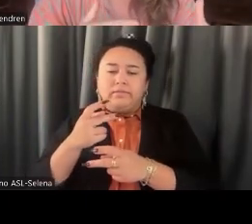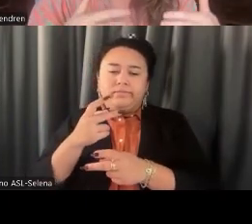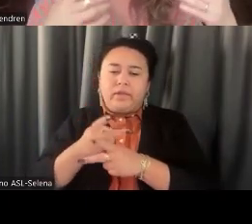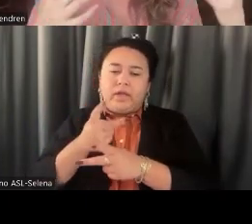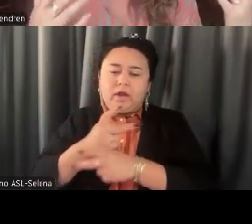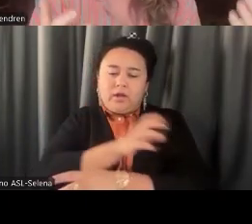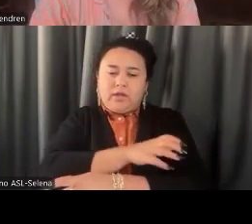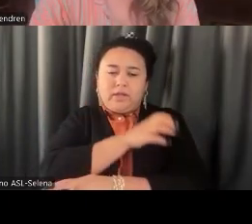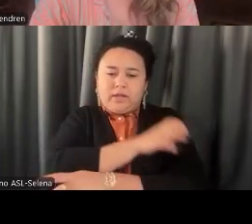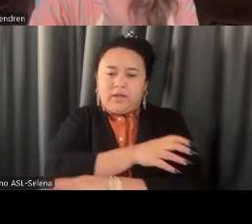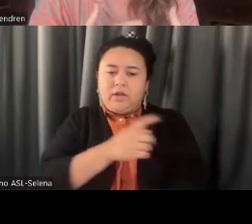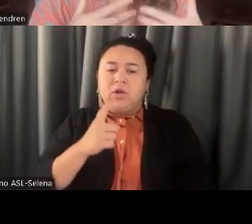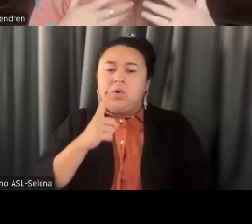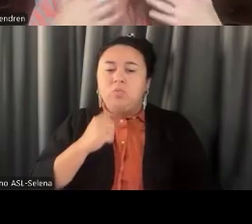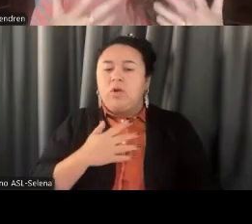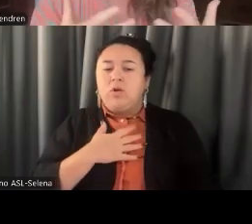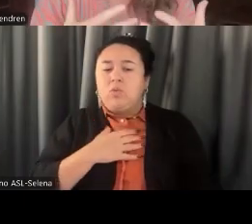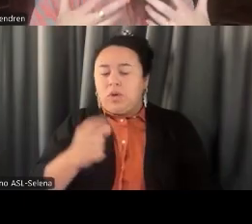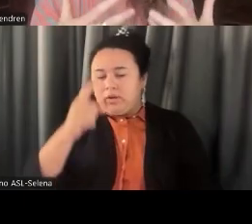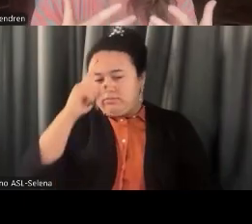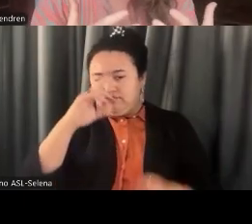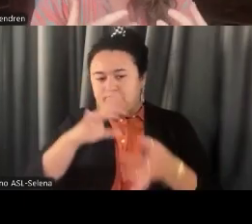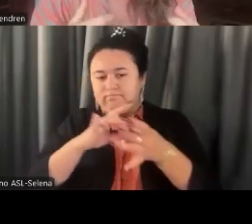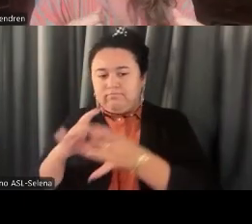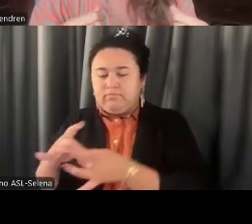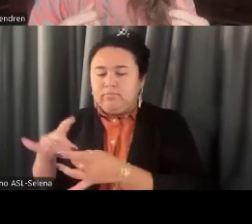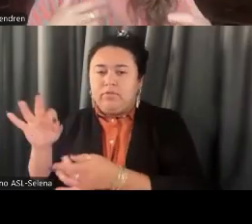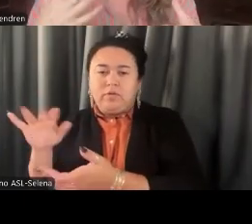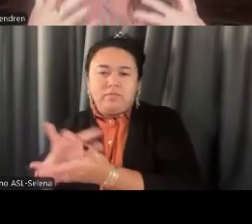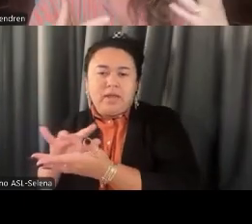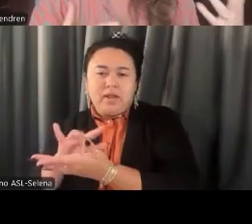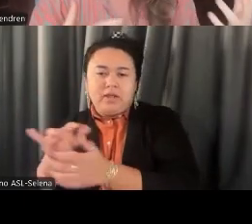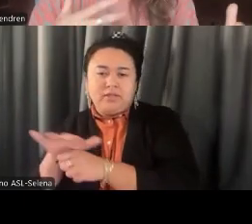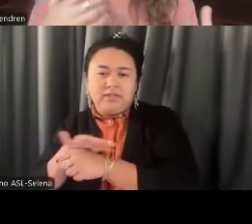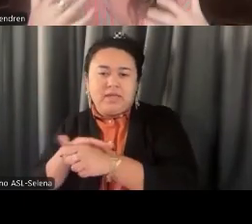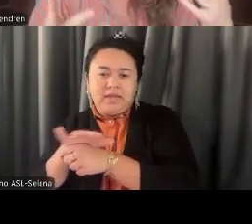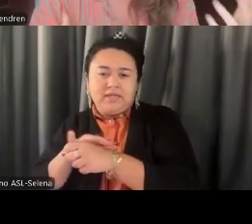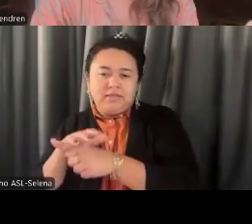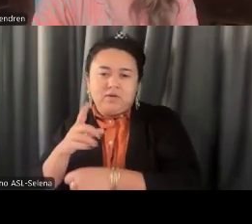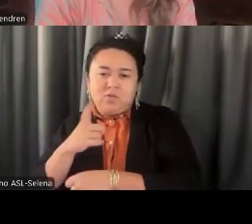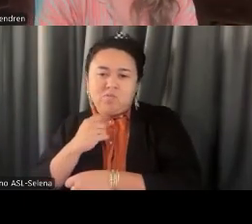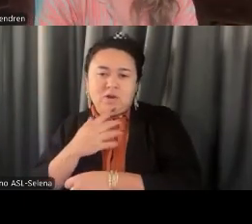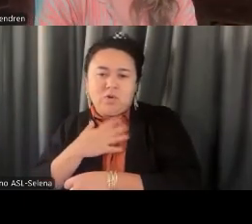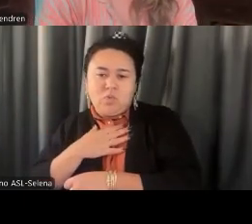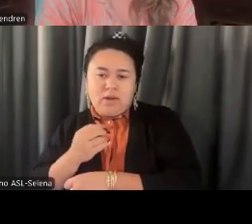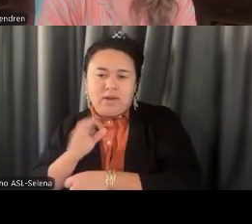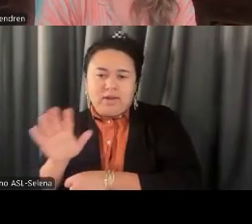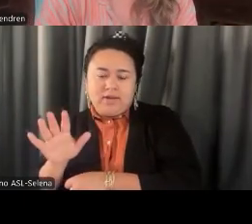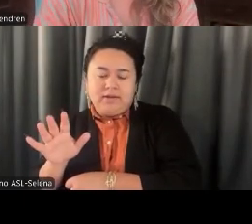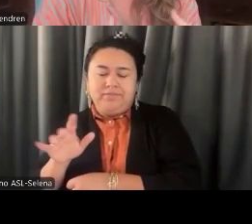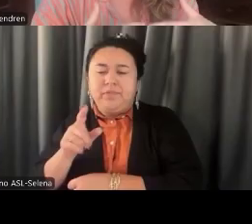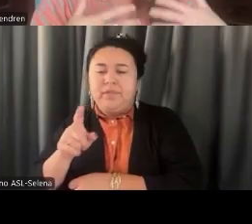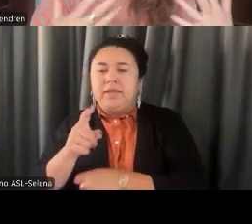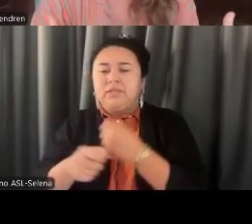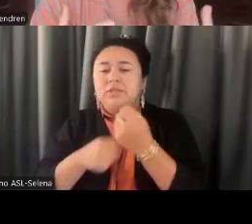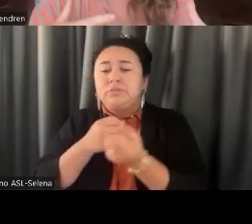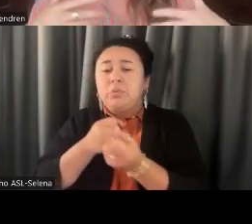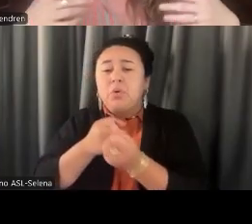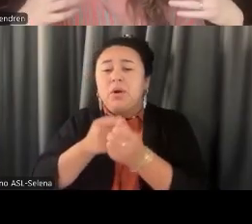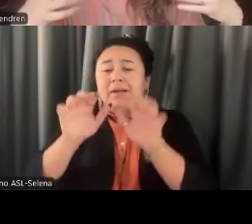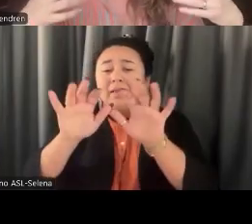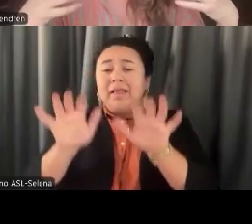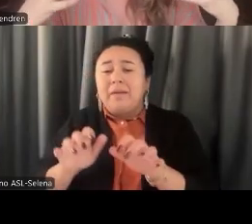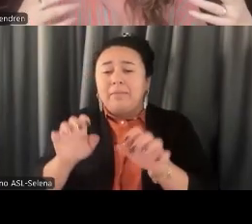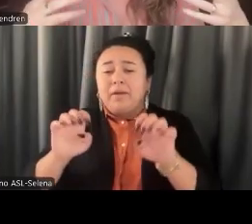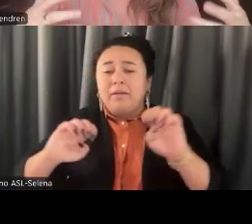there does this associational work with the clinic and the medical on behalf of kind of climate emergency. So what's happening here